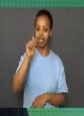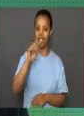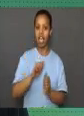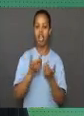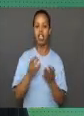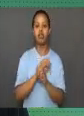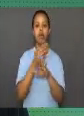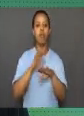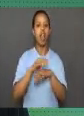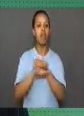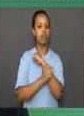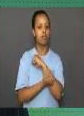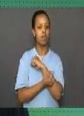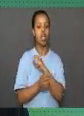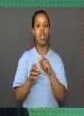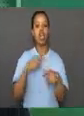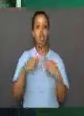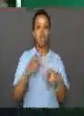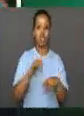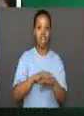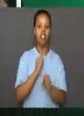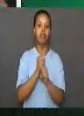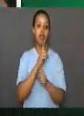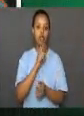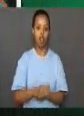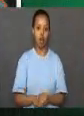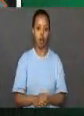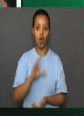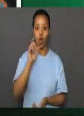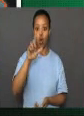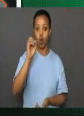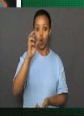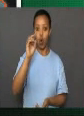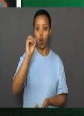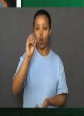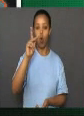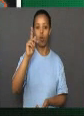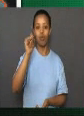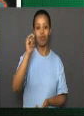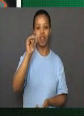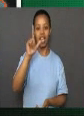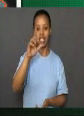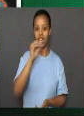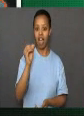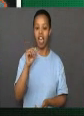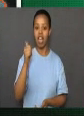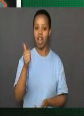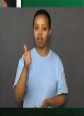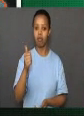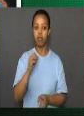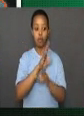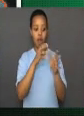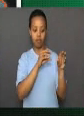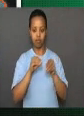in light-dependent reactions. Chlorophyll and other photosensitive pigment